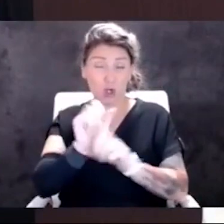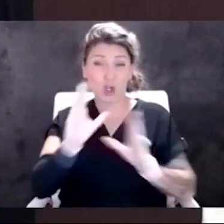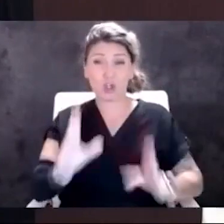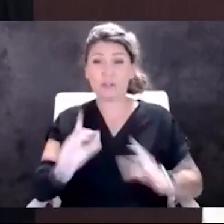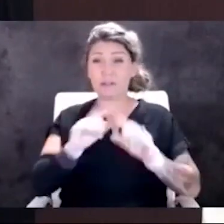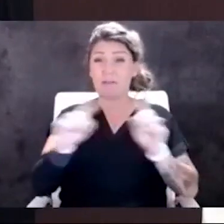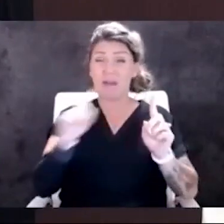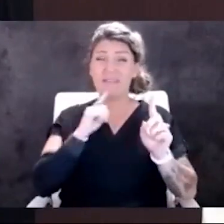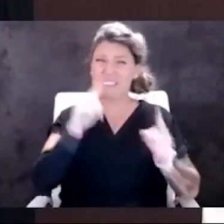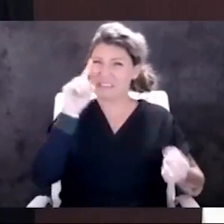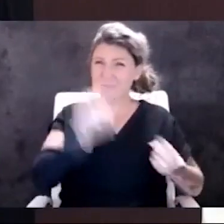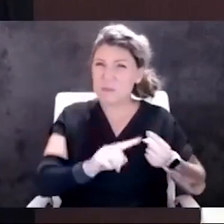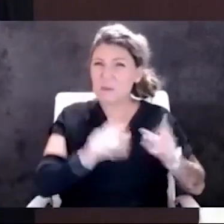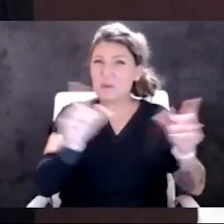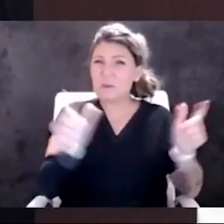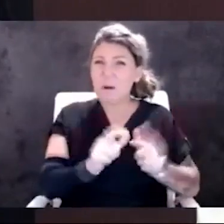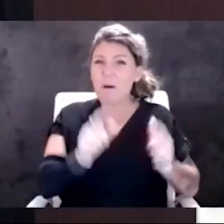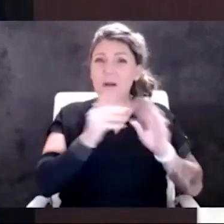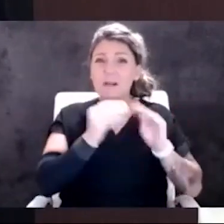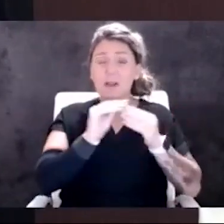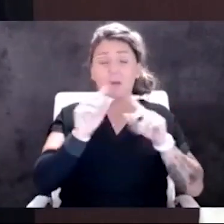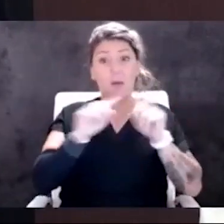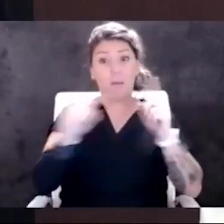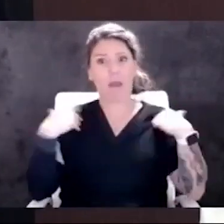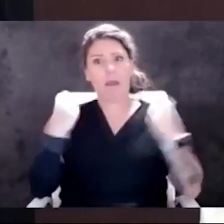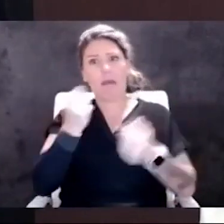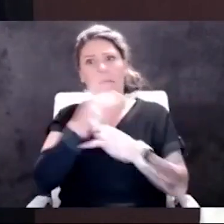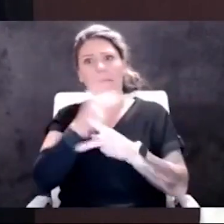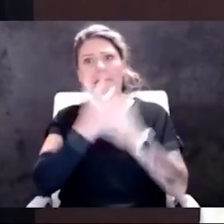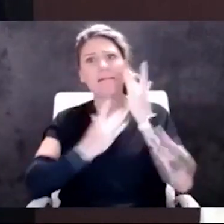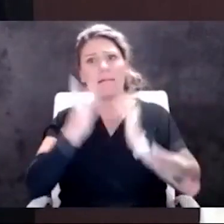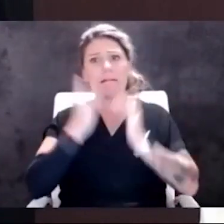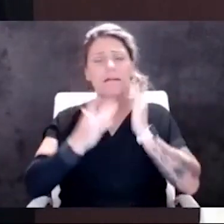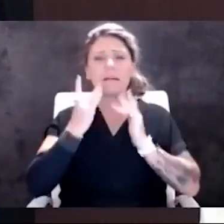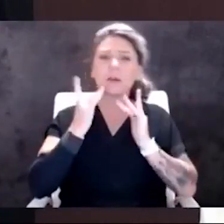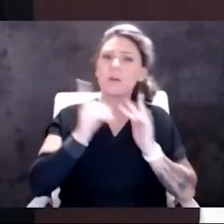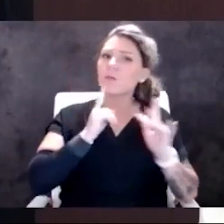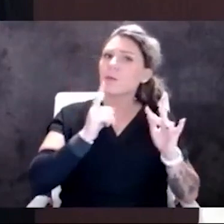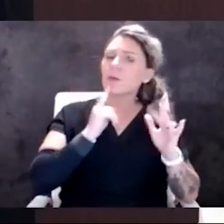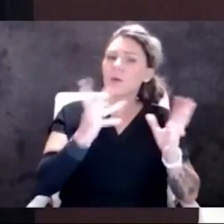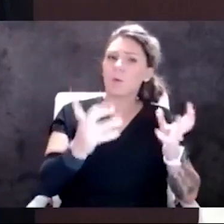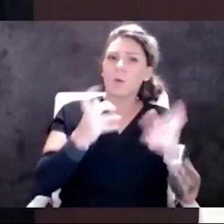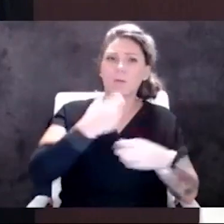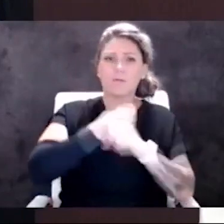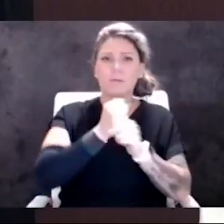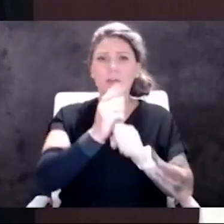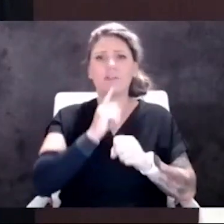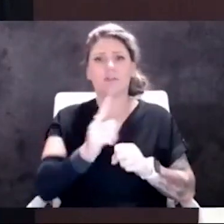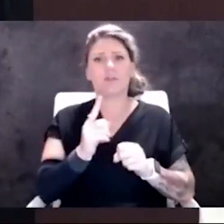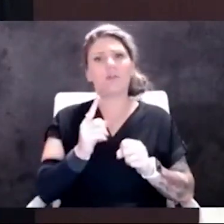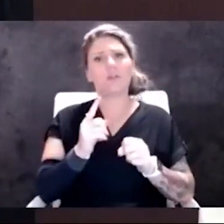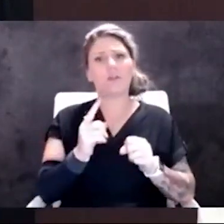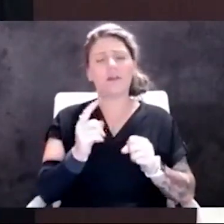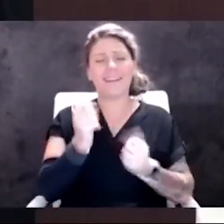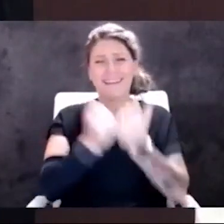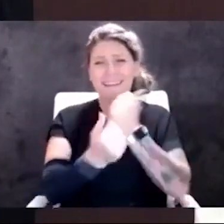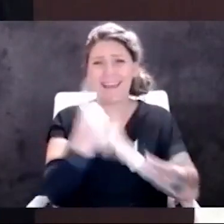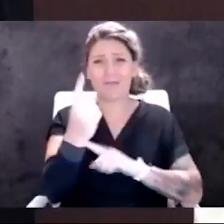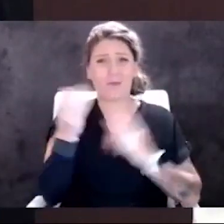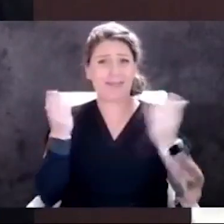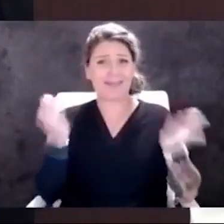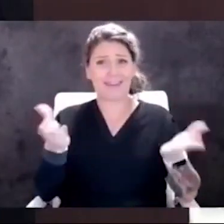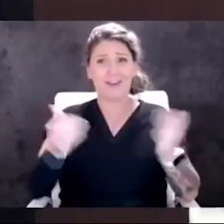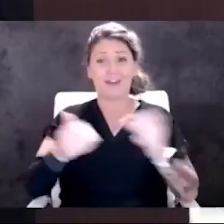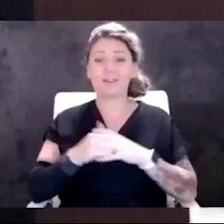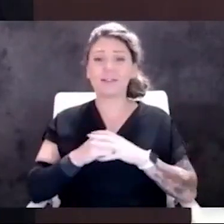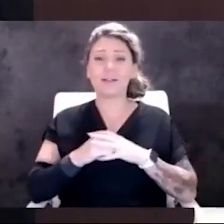at a time of healthcare shortages, you really want to make certain that you have everybody there. But